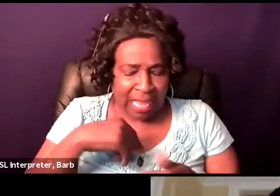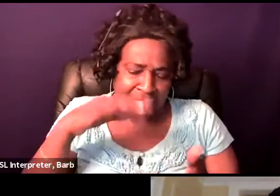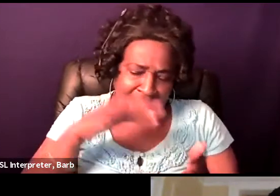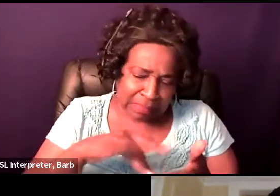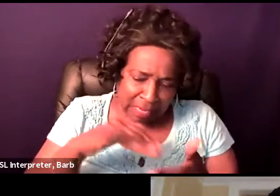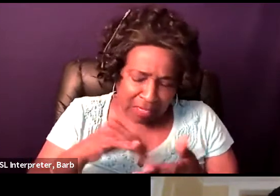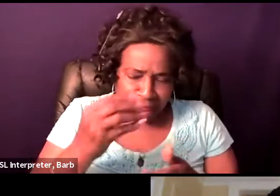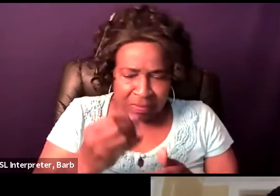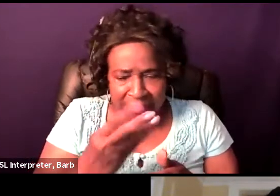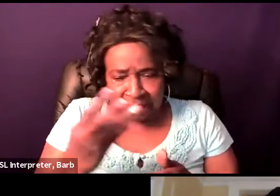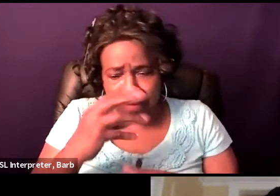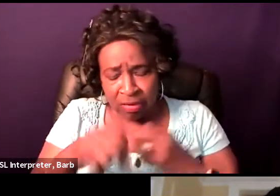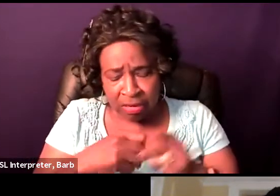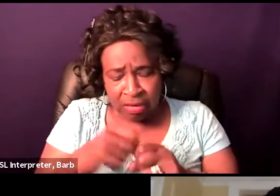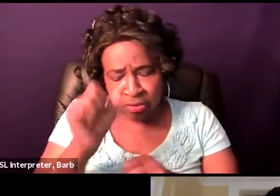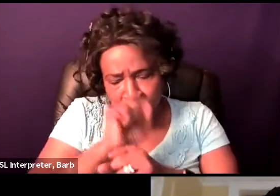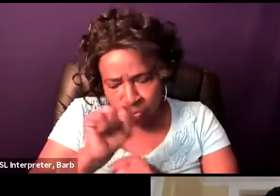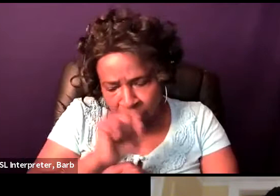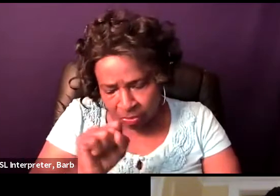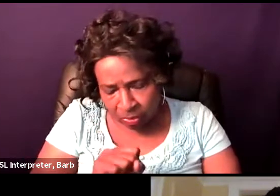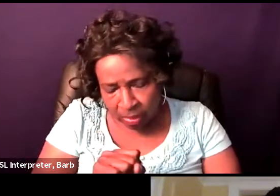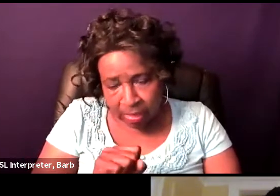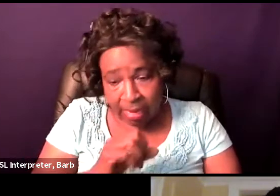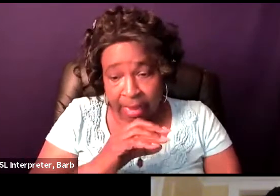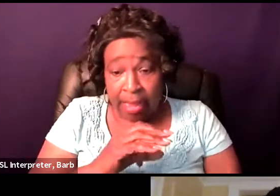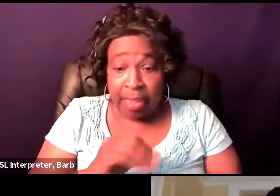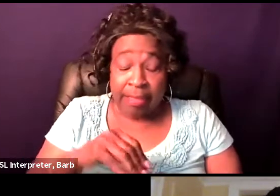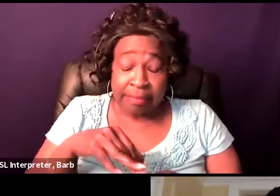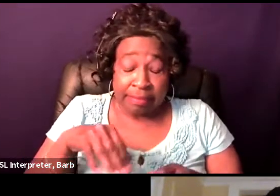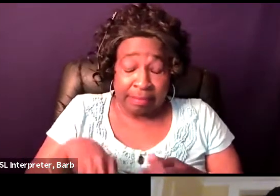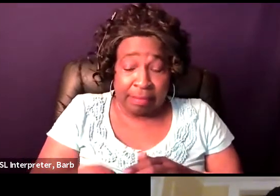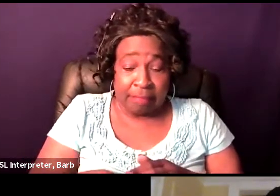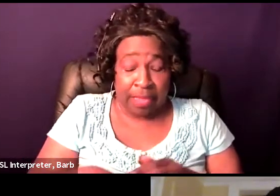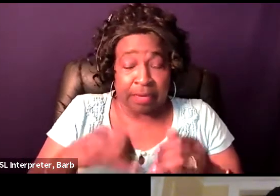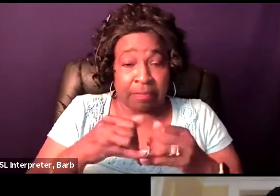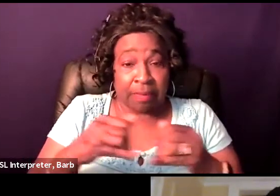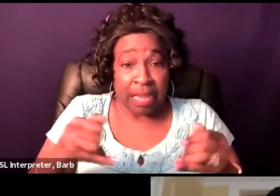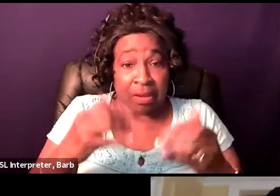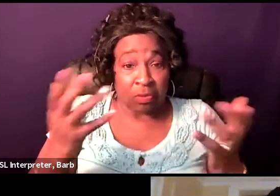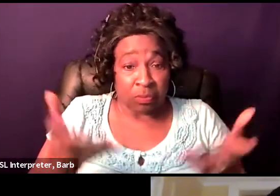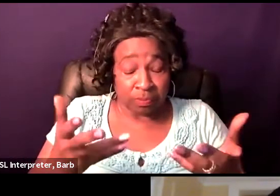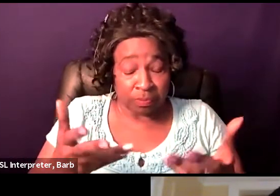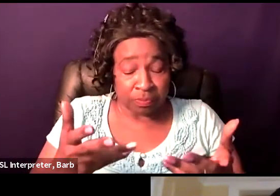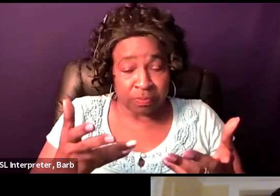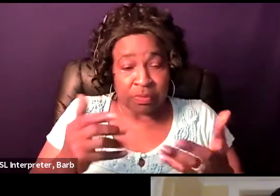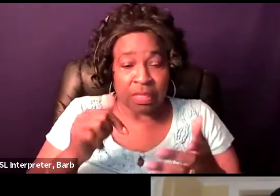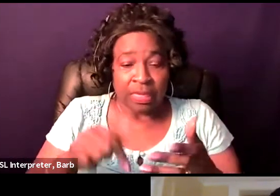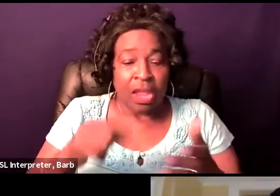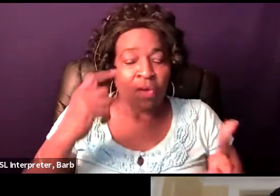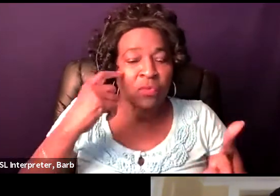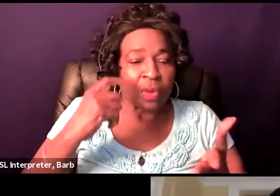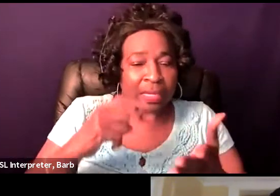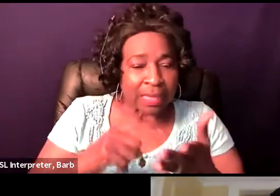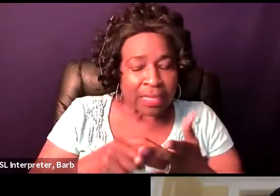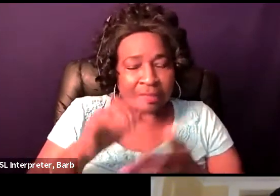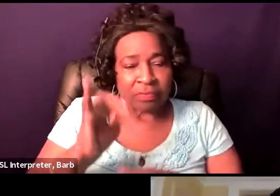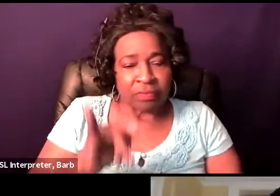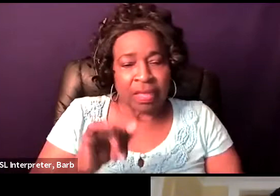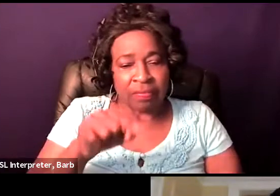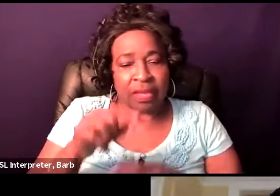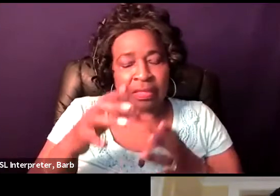do all this work? And it boiled down to a recognition that